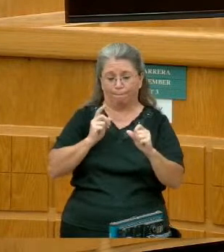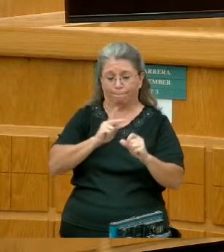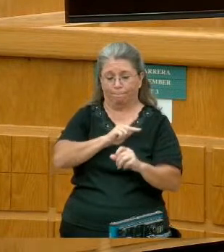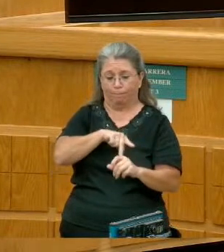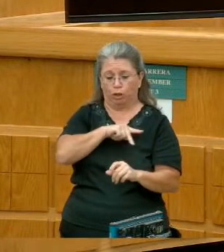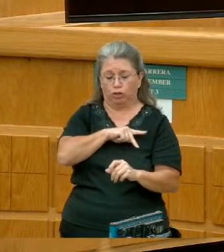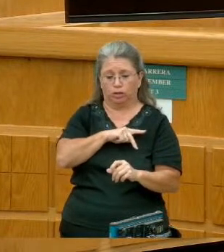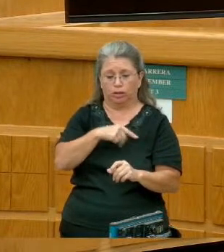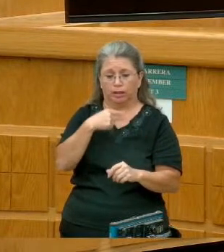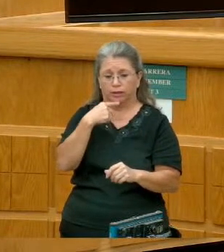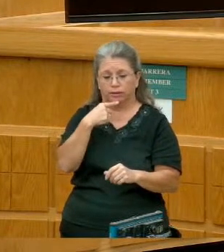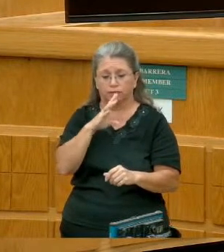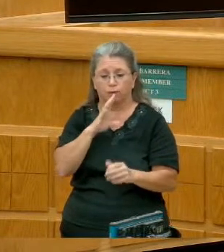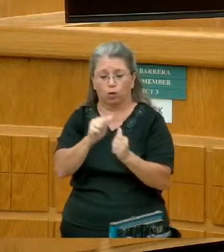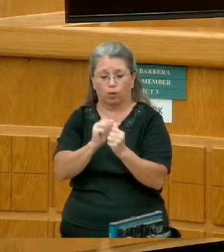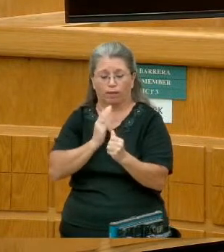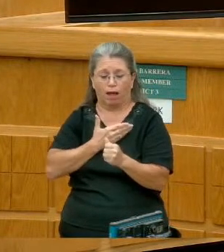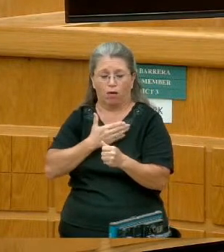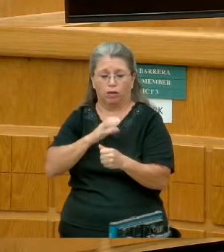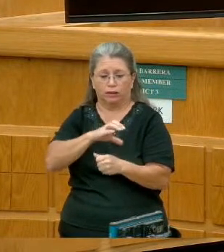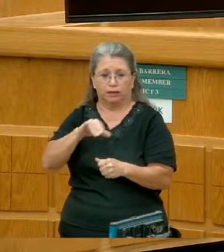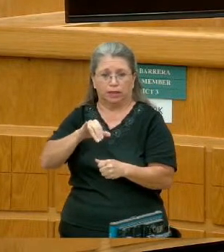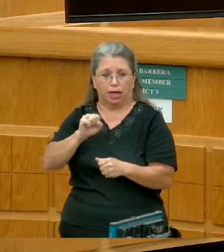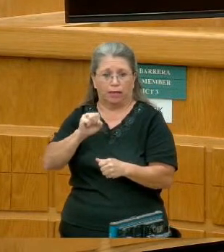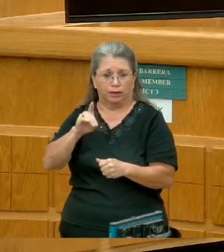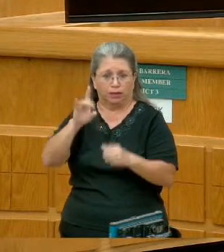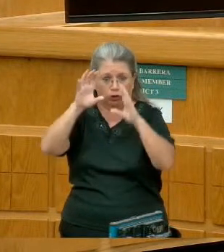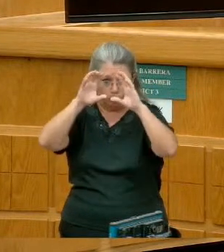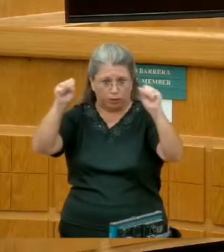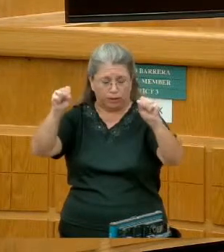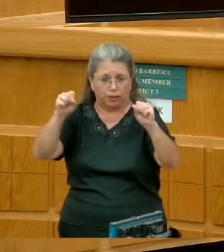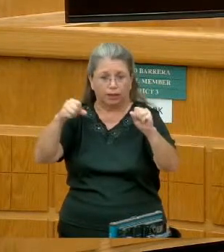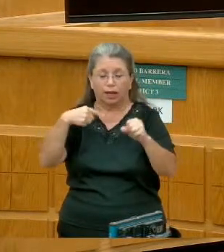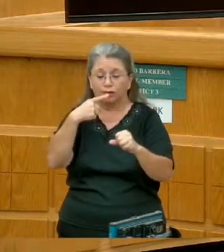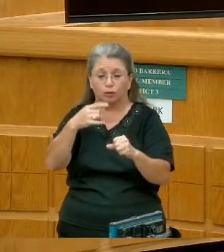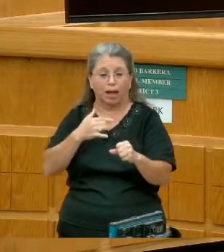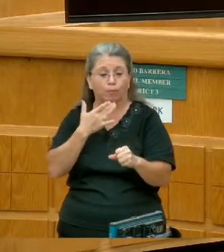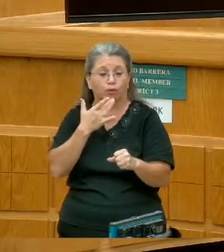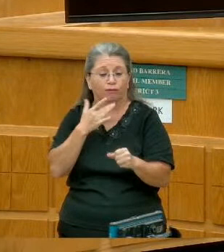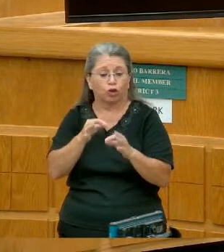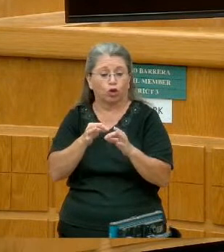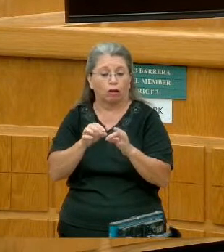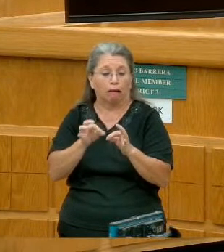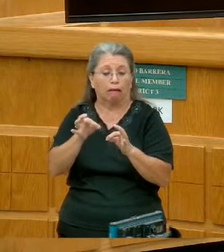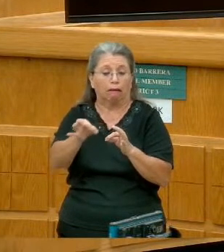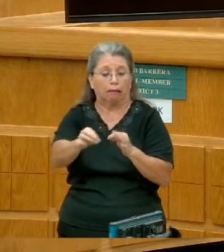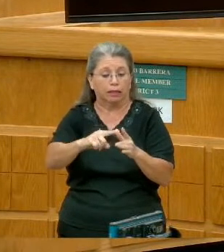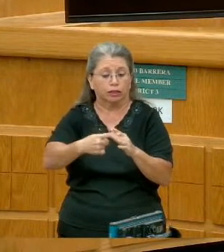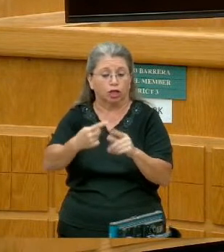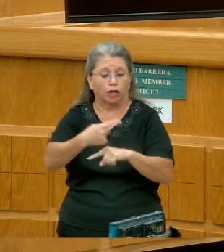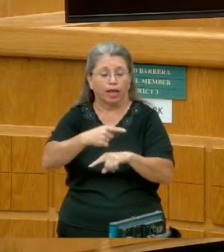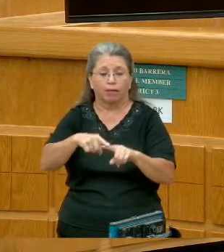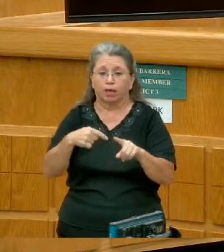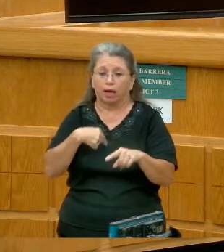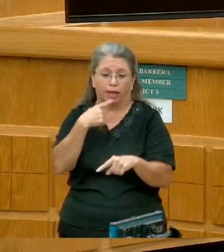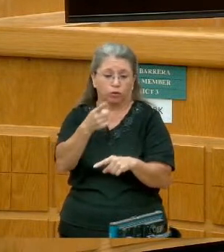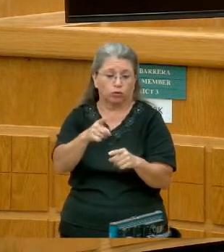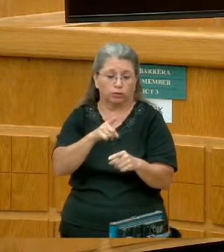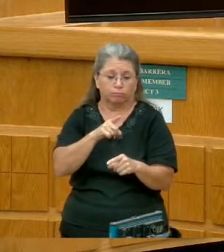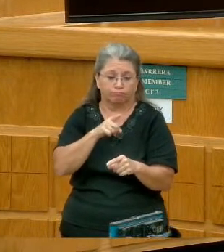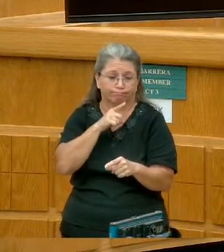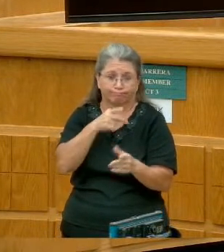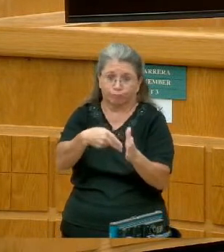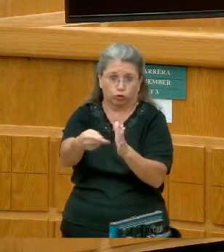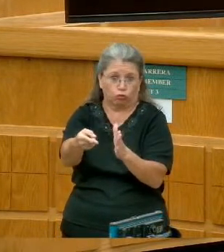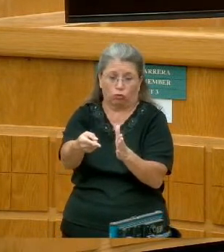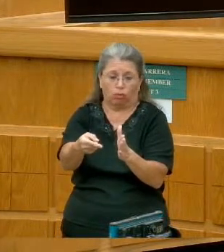favor a later start date given the crisis that we're in. But I told him the truth, which is that I really need guidance